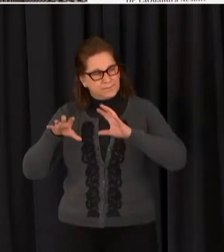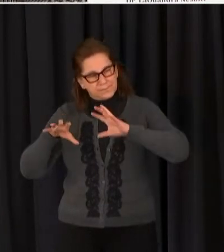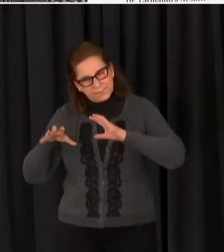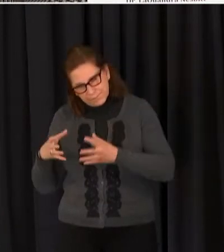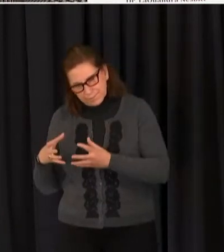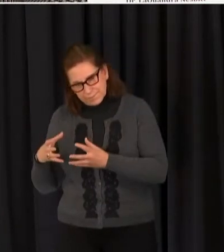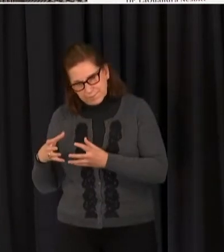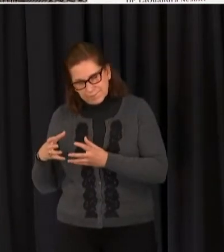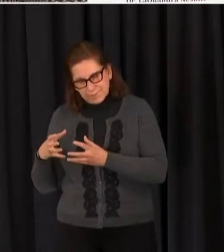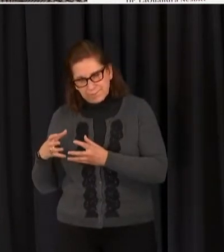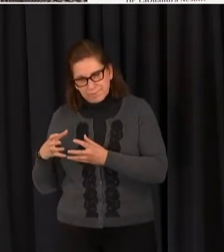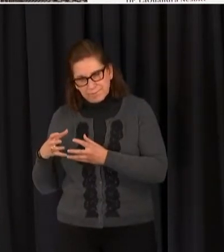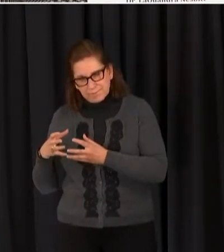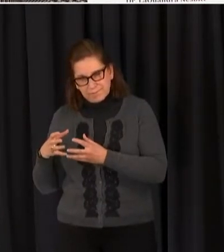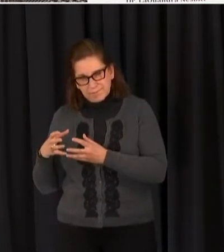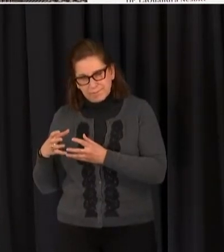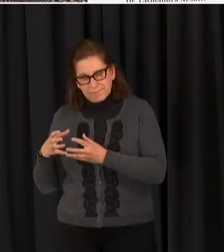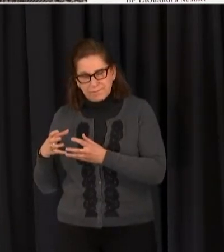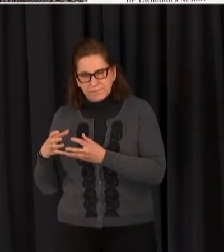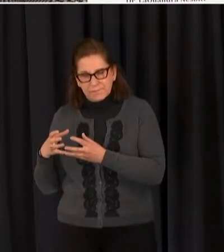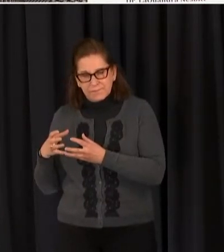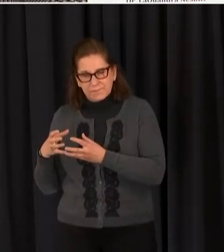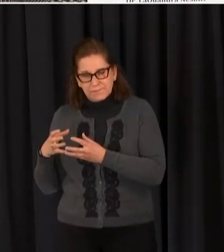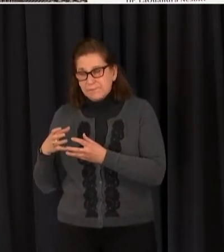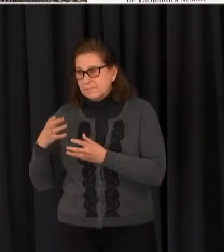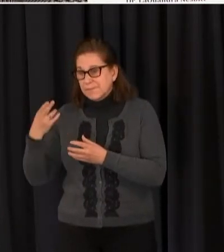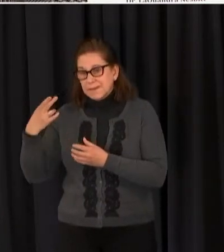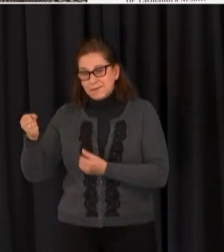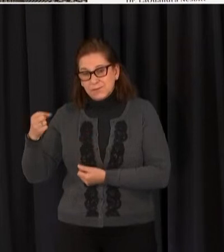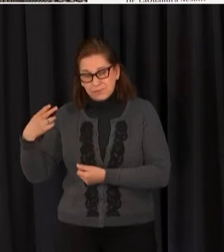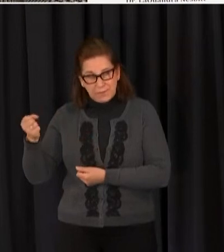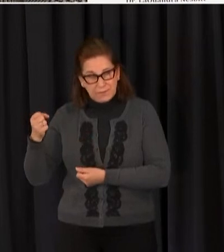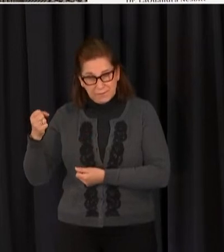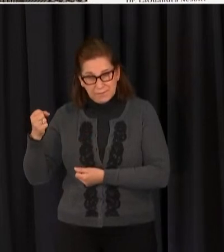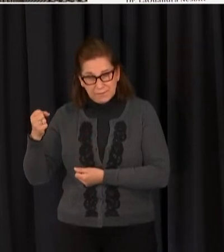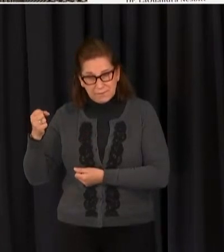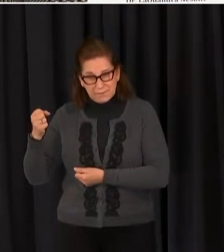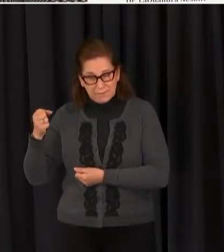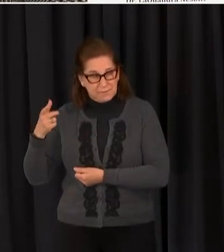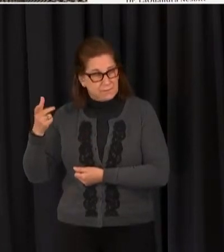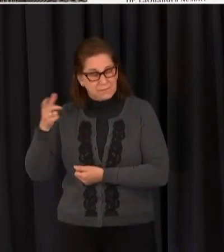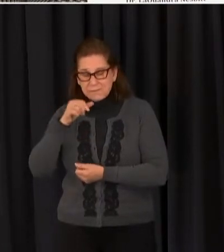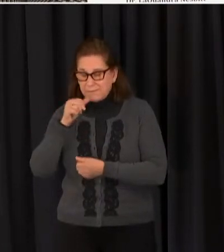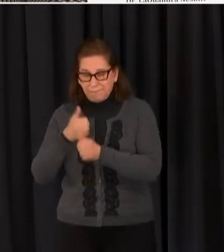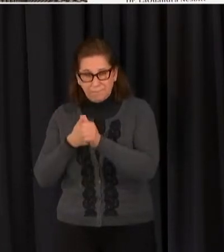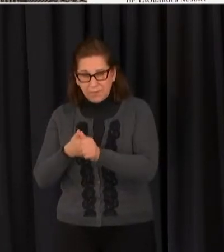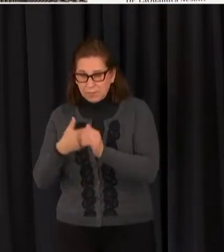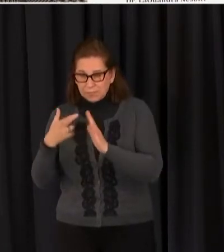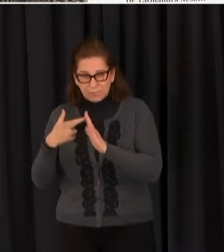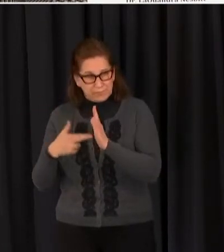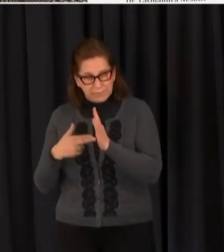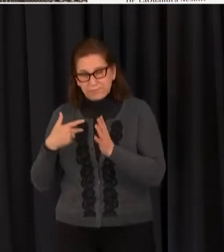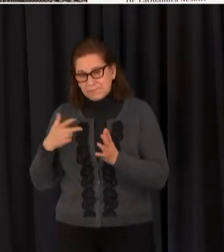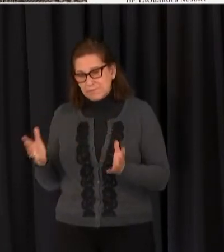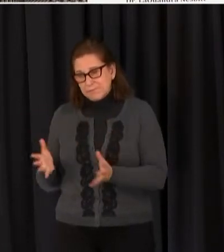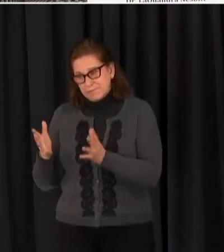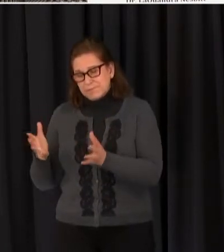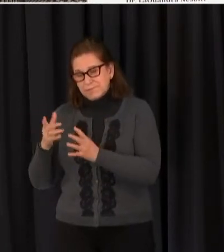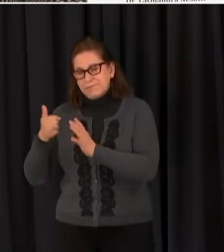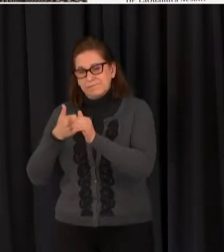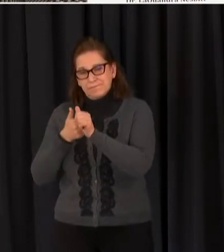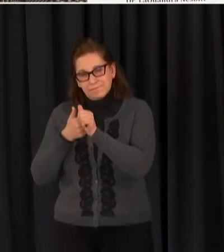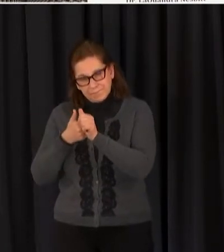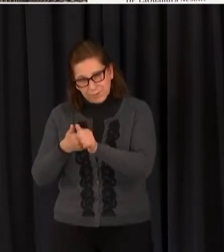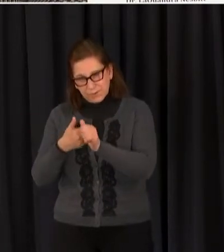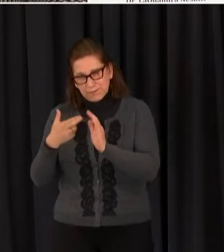school, recognize that there is an increased risk of exposure. If an individual is positive, they'll tend to have more close contacts.